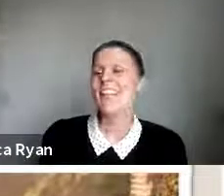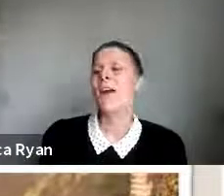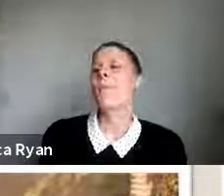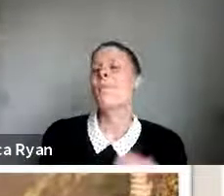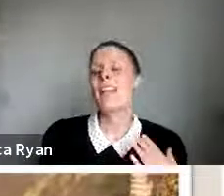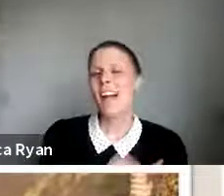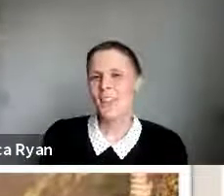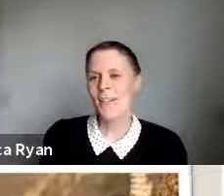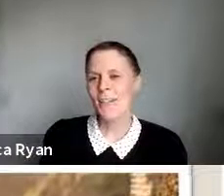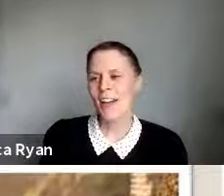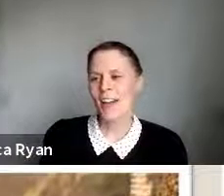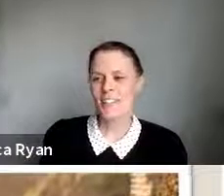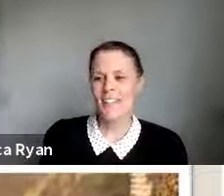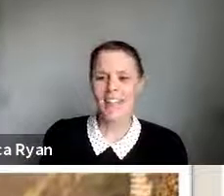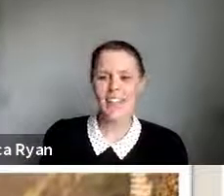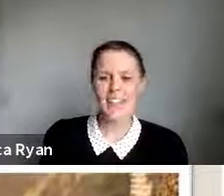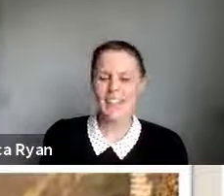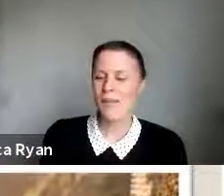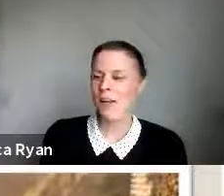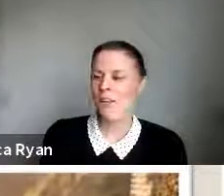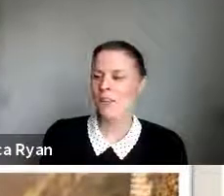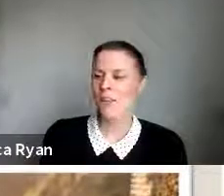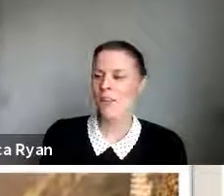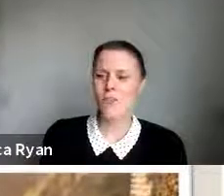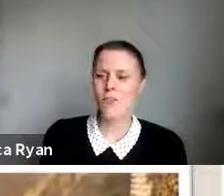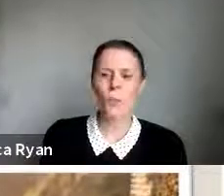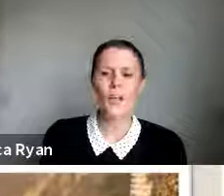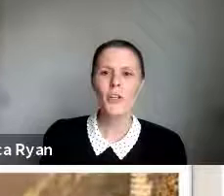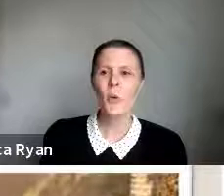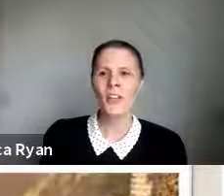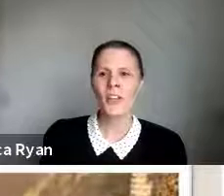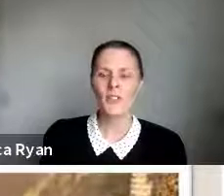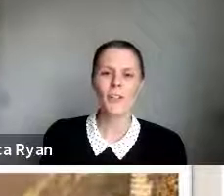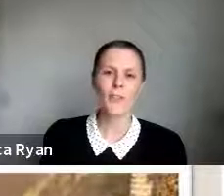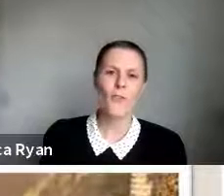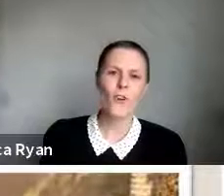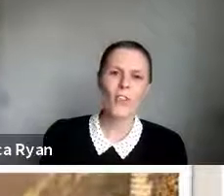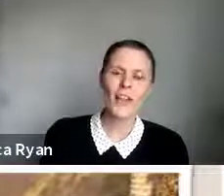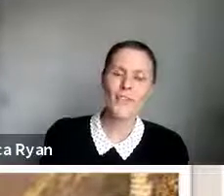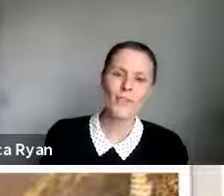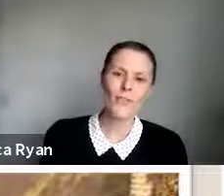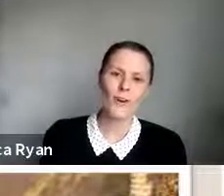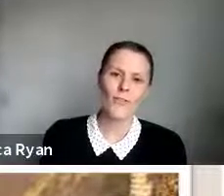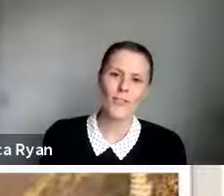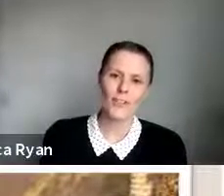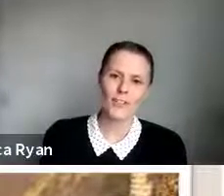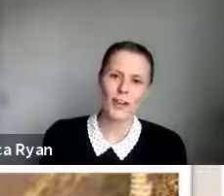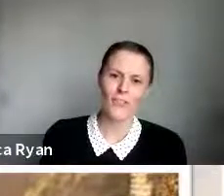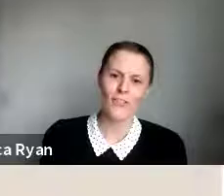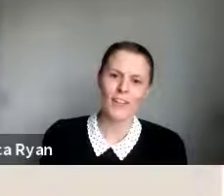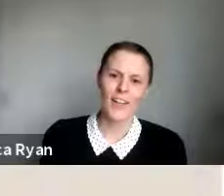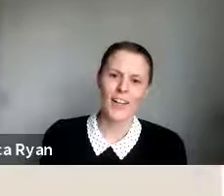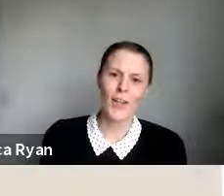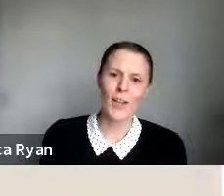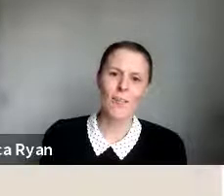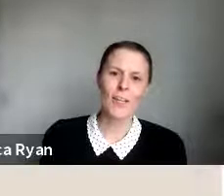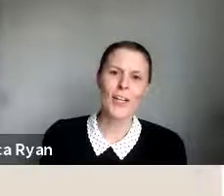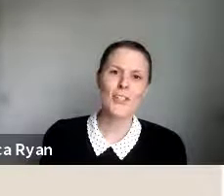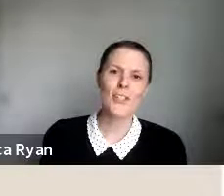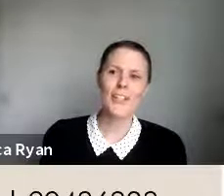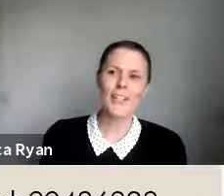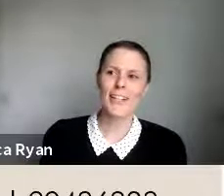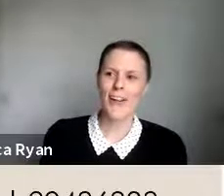virus. Because of the vaccine, I'd like to think about all these pictures. Where do you want to see yourself? What life do you want for yourself? And